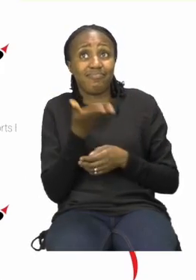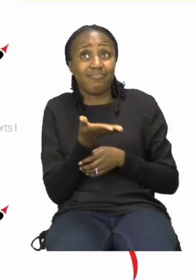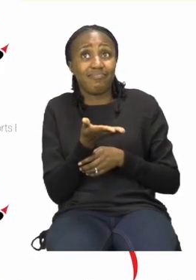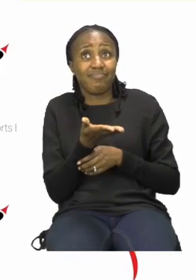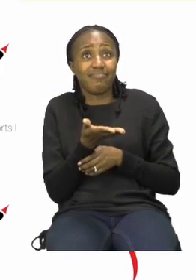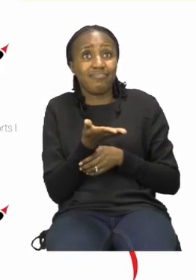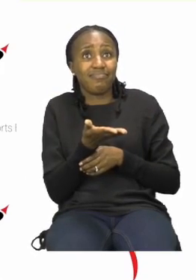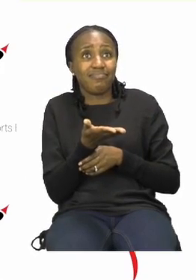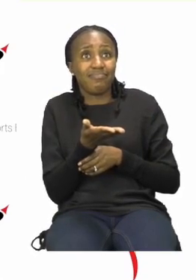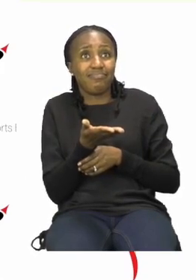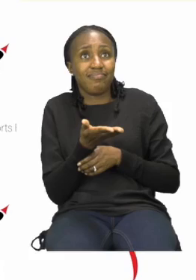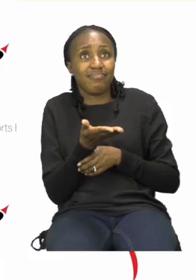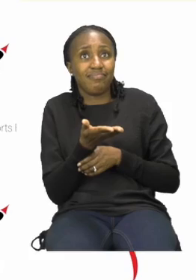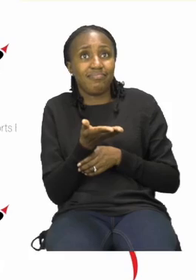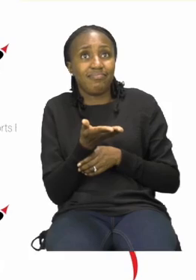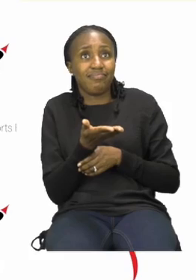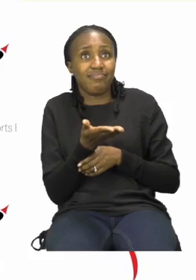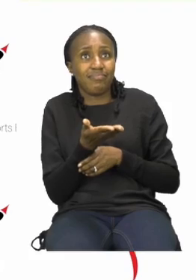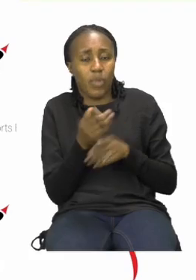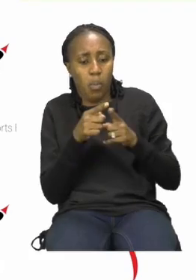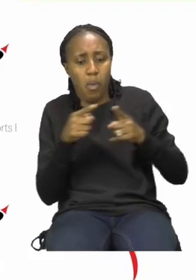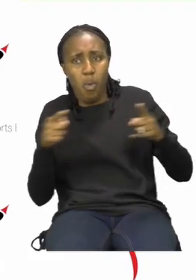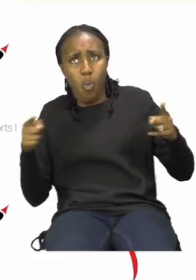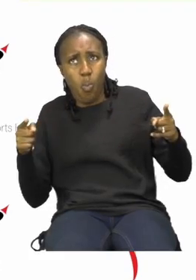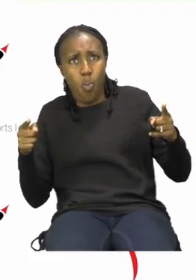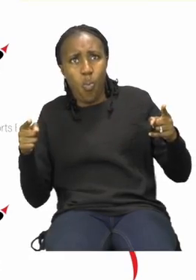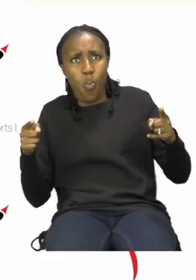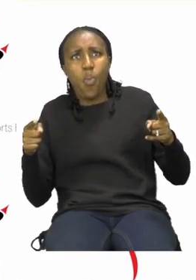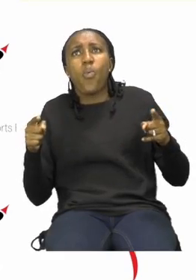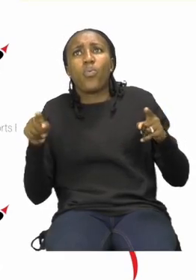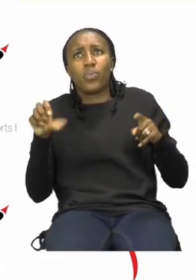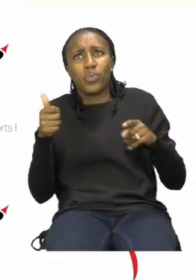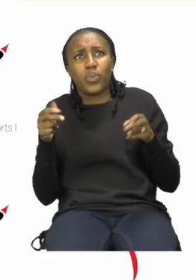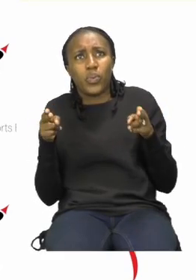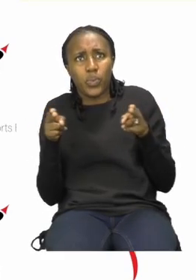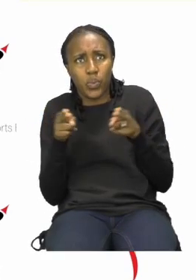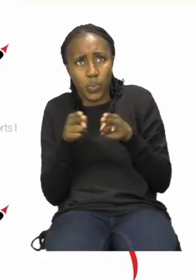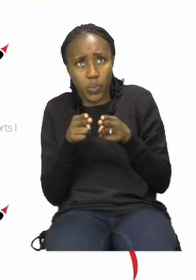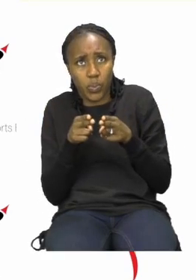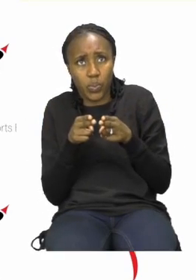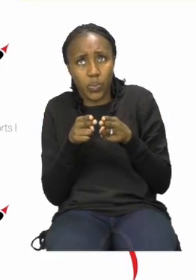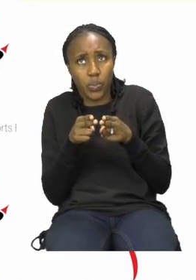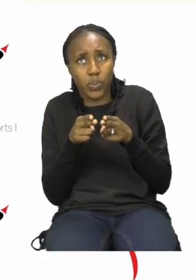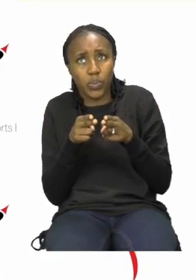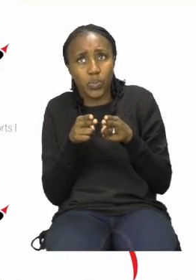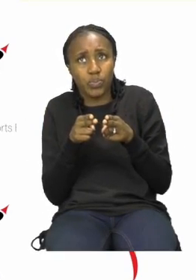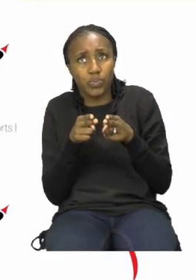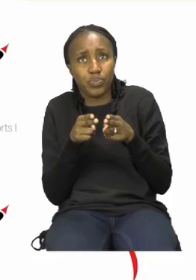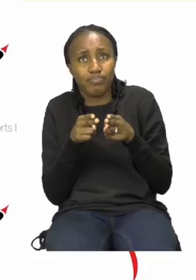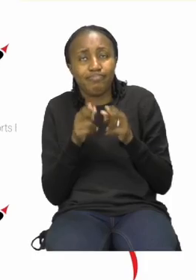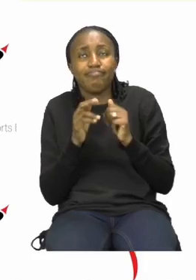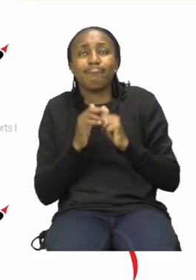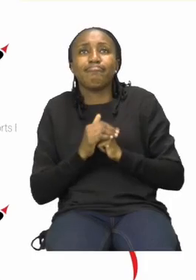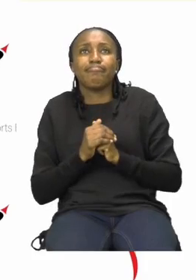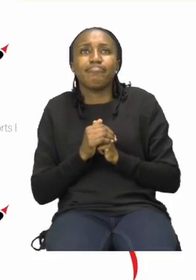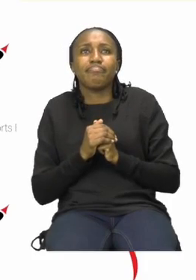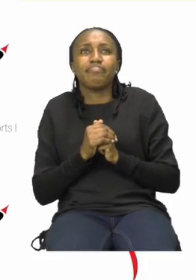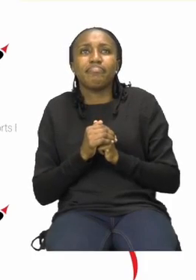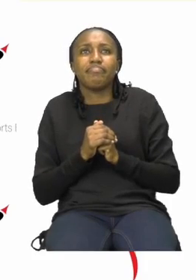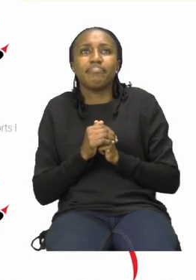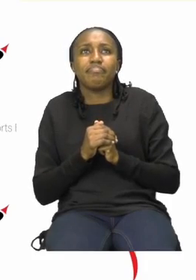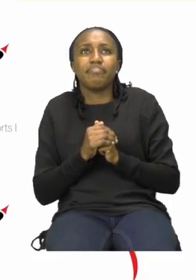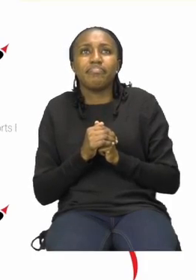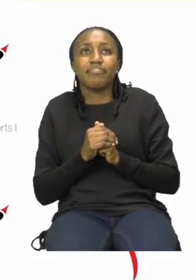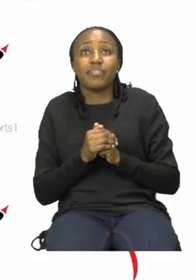developed the bokken, the longsword tachi, and kodachi, which is the short sword. Both of